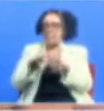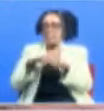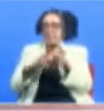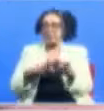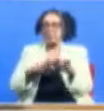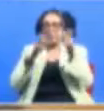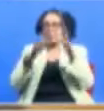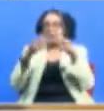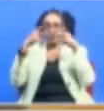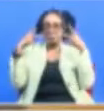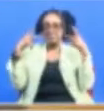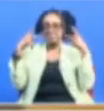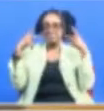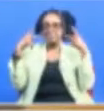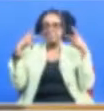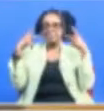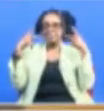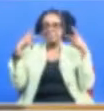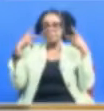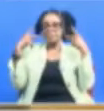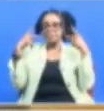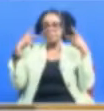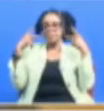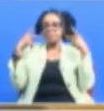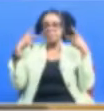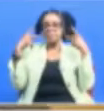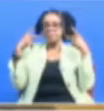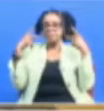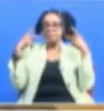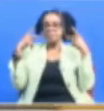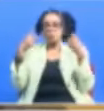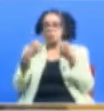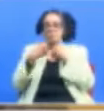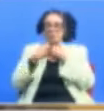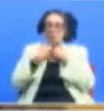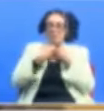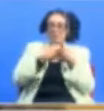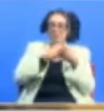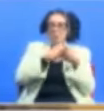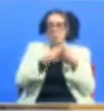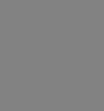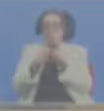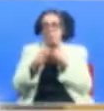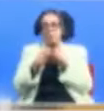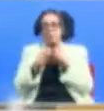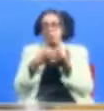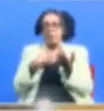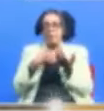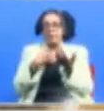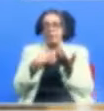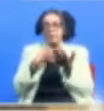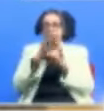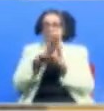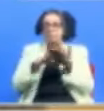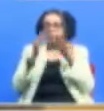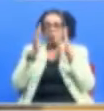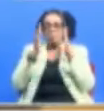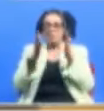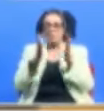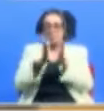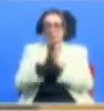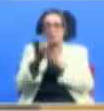la Al-Shabaab. We have actually struggled to maintain some, you know, commitment and